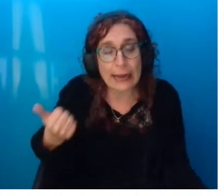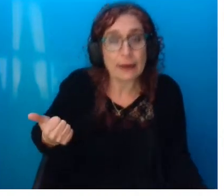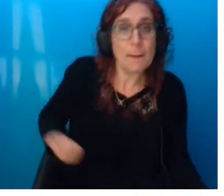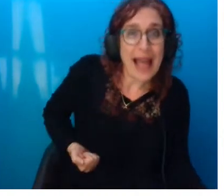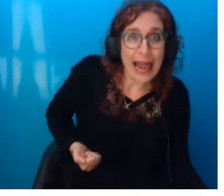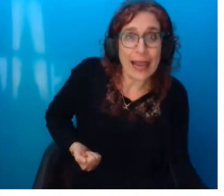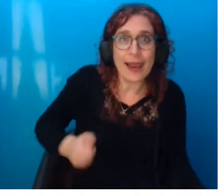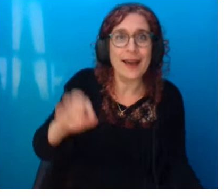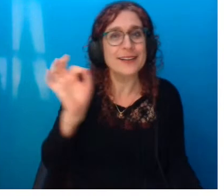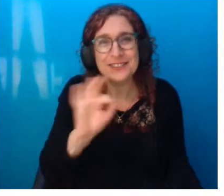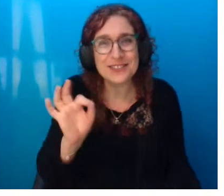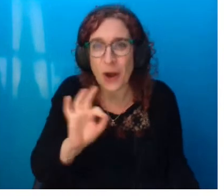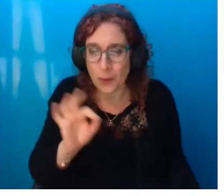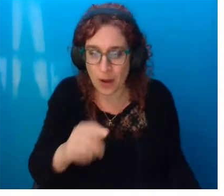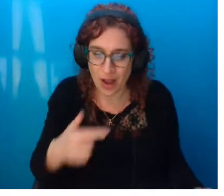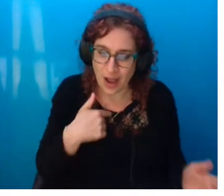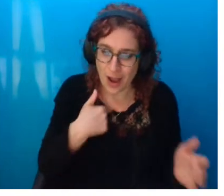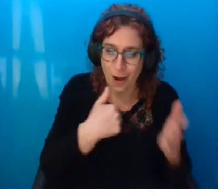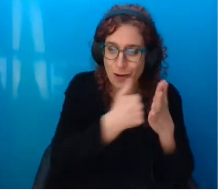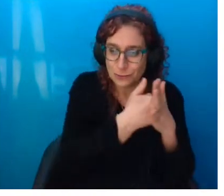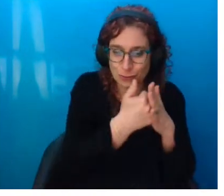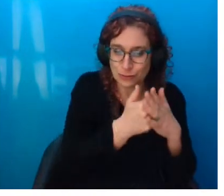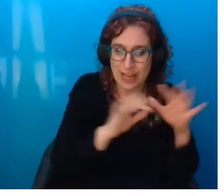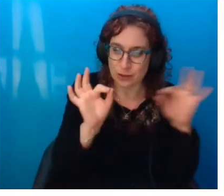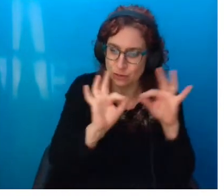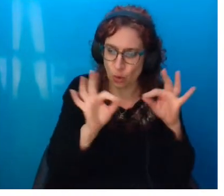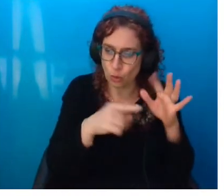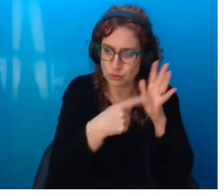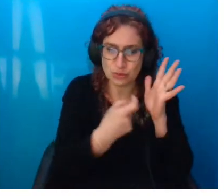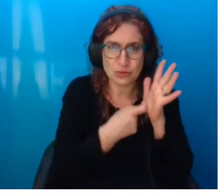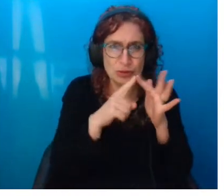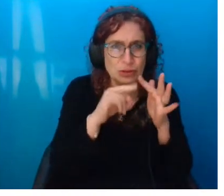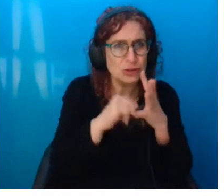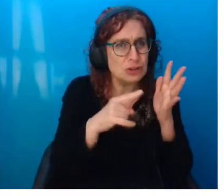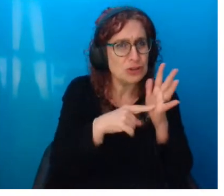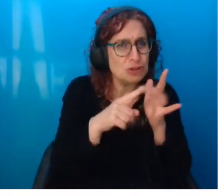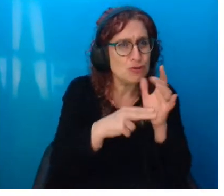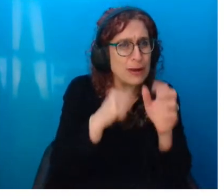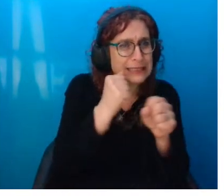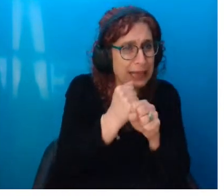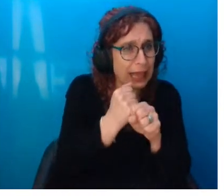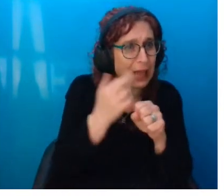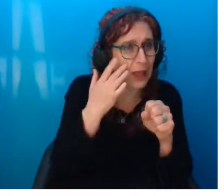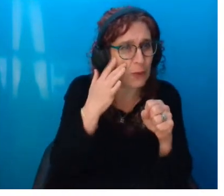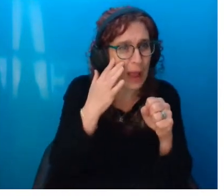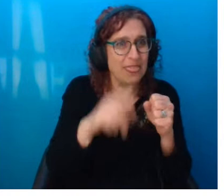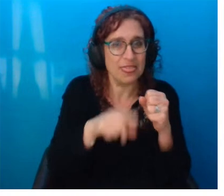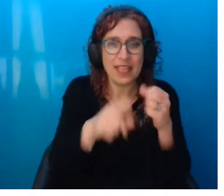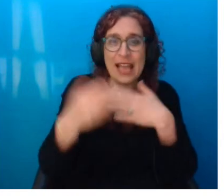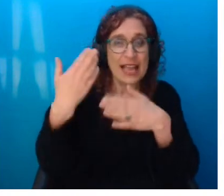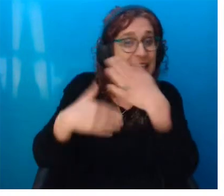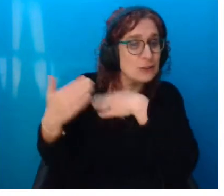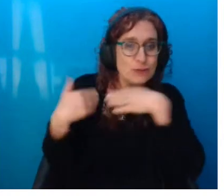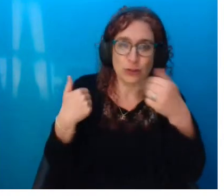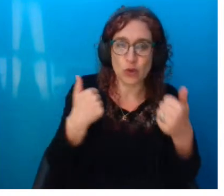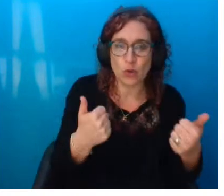do testing in clinic when the history is good. A couple of exceptions to that is that, interestingly, if you put all these fruits together in a smoothie